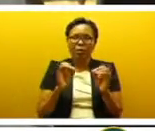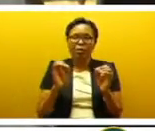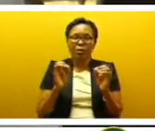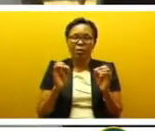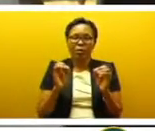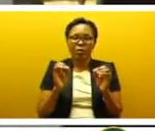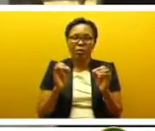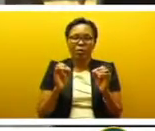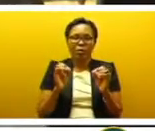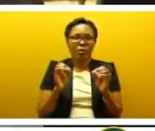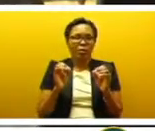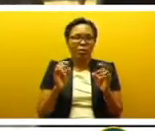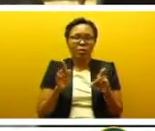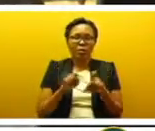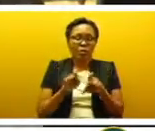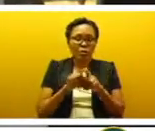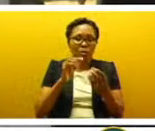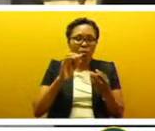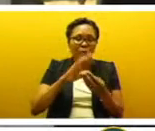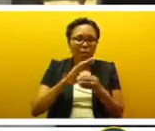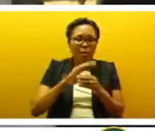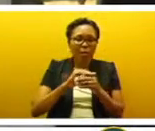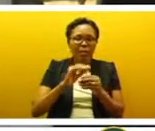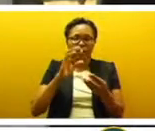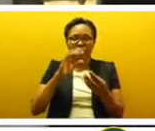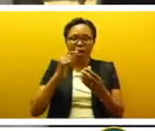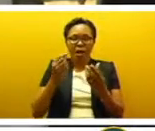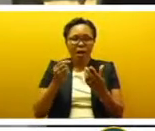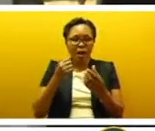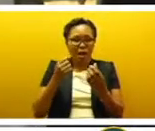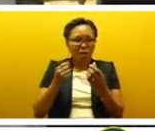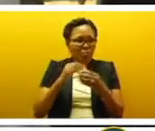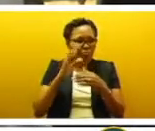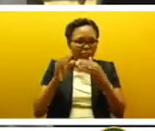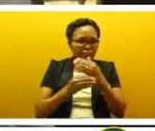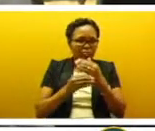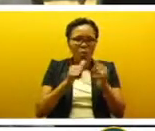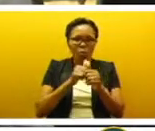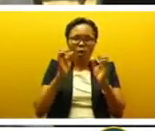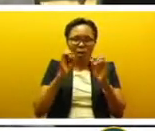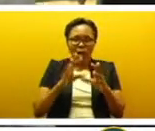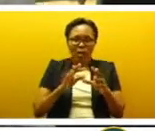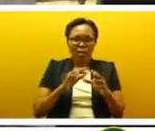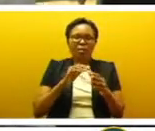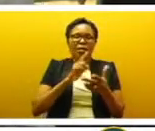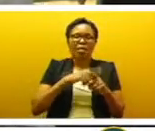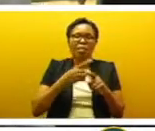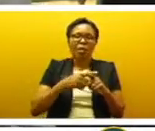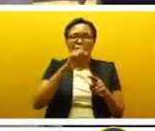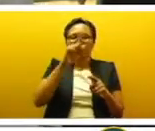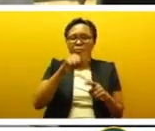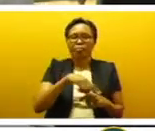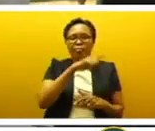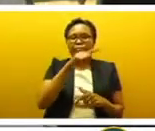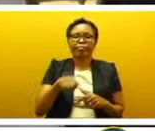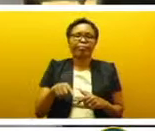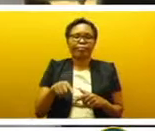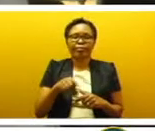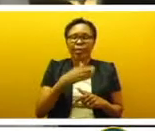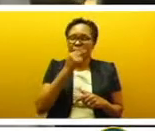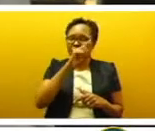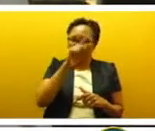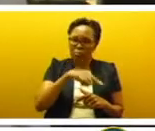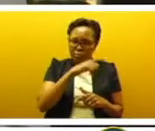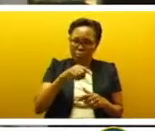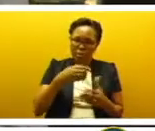and if the math doesn't add up, then this court should quash the results. We were told about military precision. Military precision is